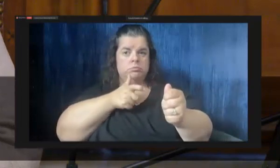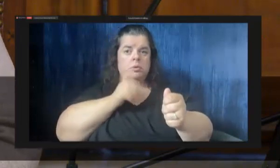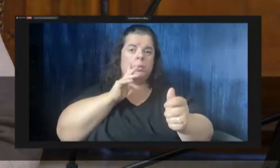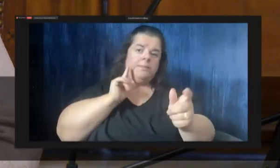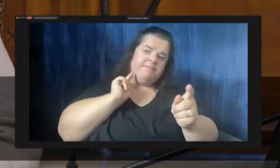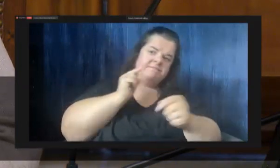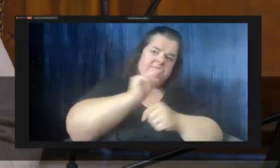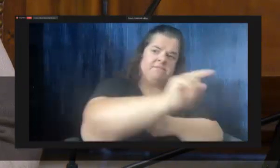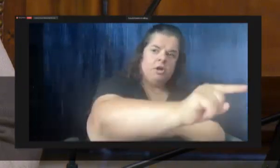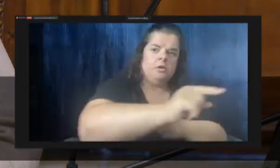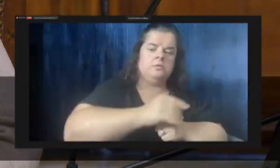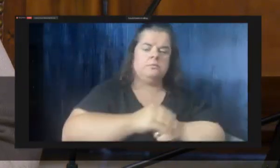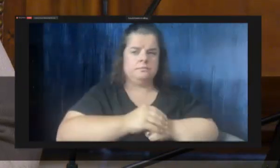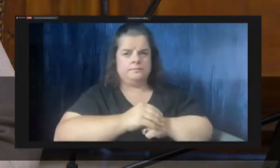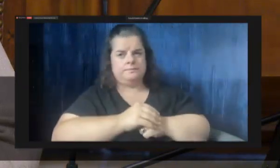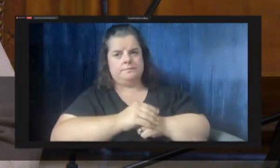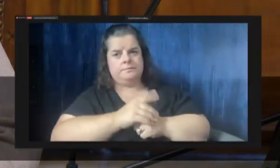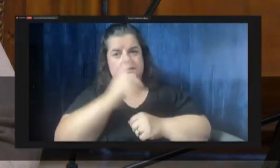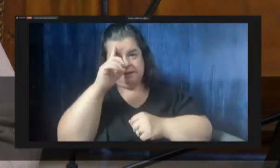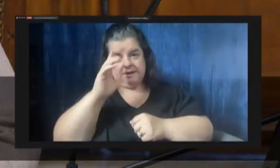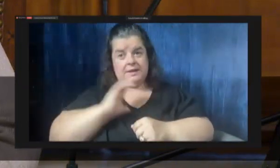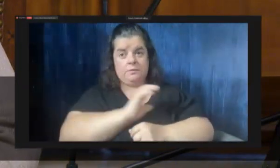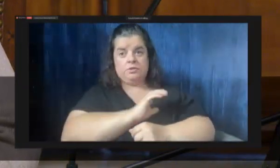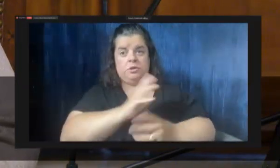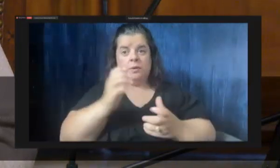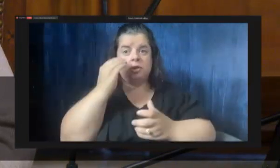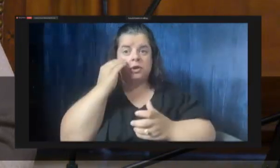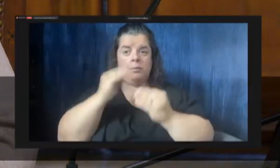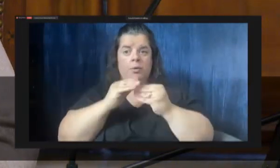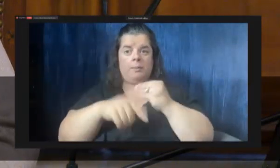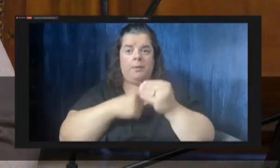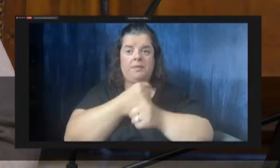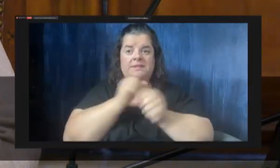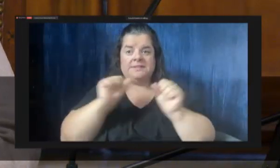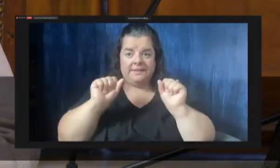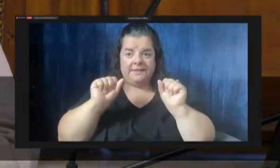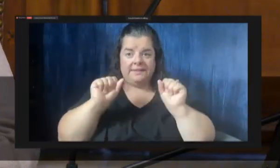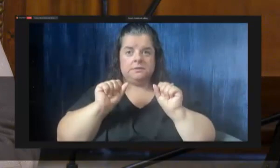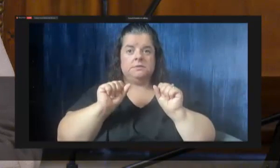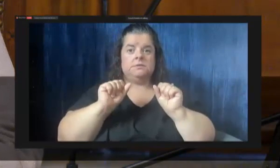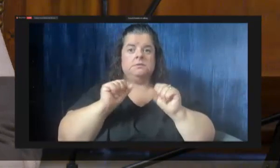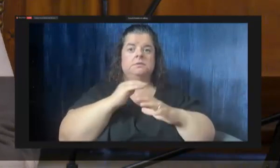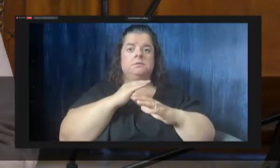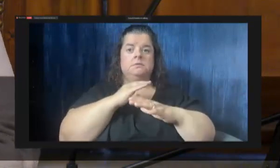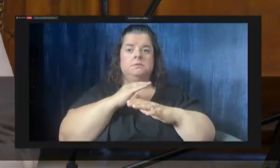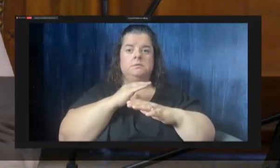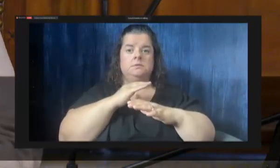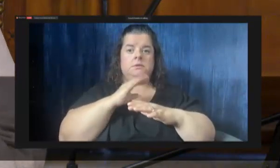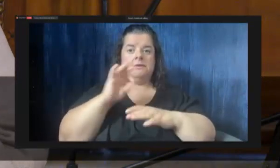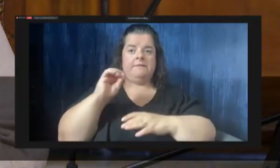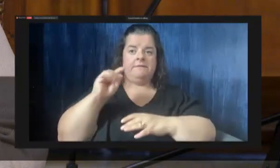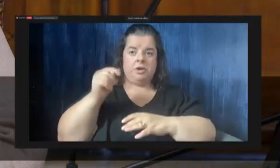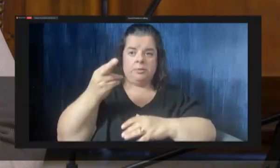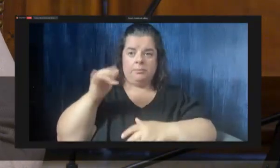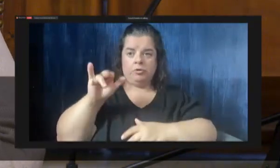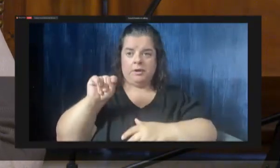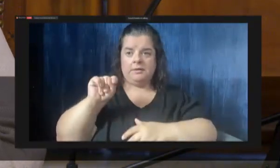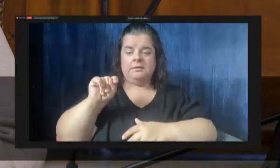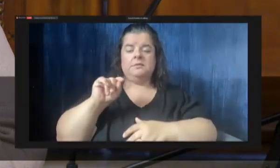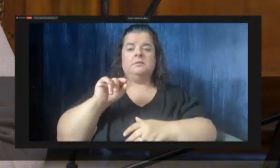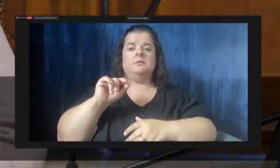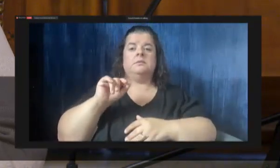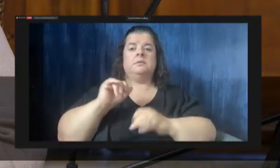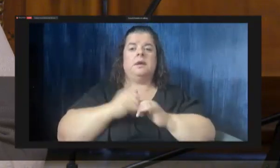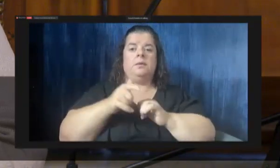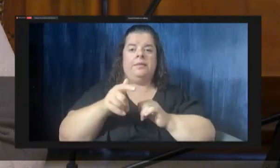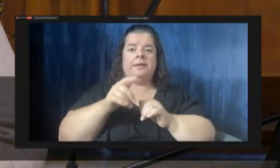we will definitely, I think, as council, want to hear more about the safety precautions and the the footprints and how these are being